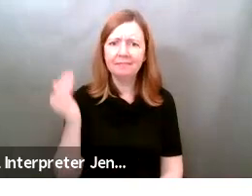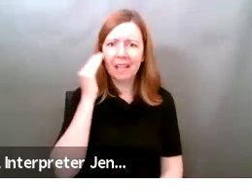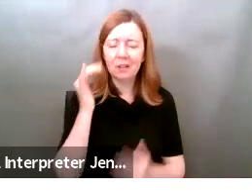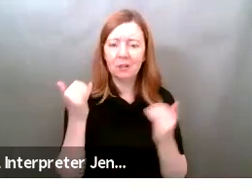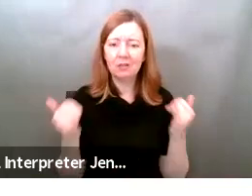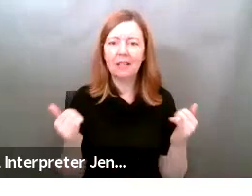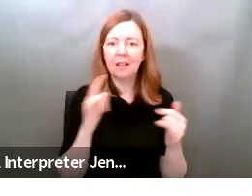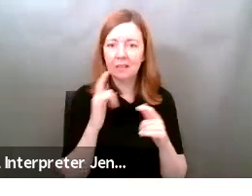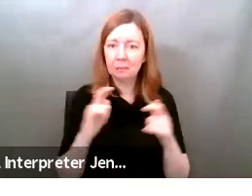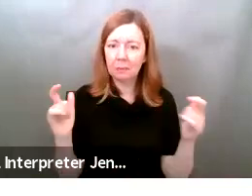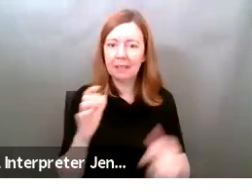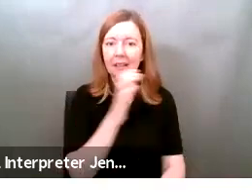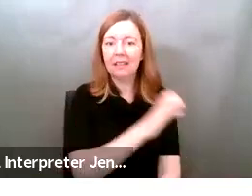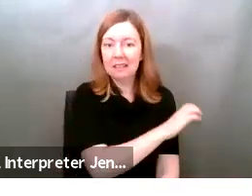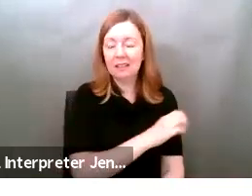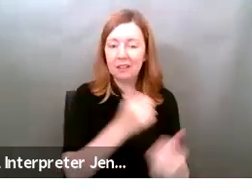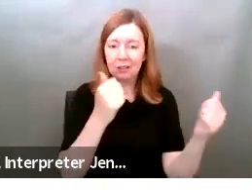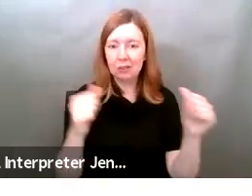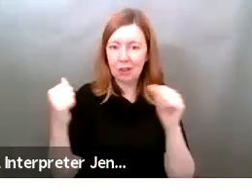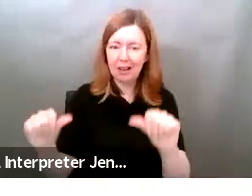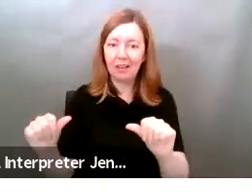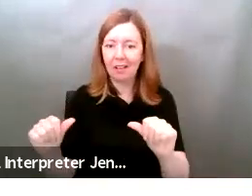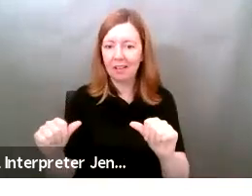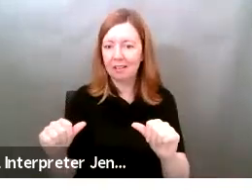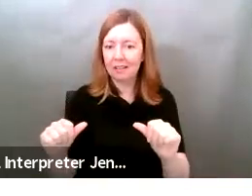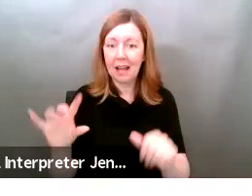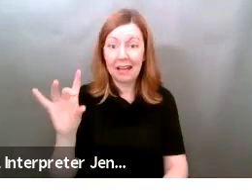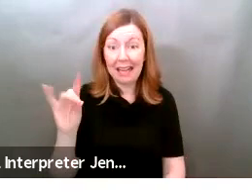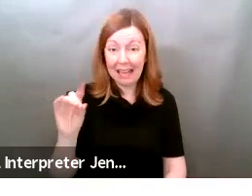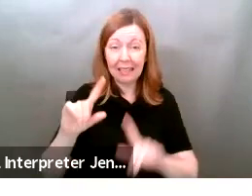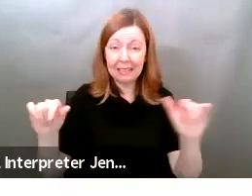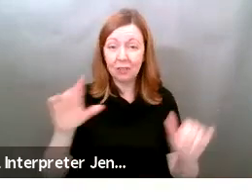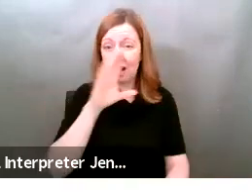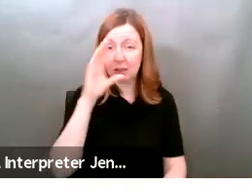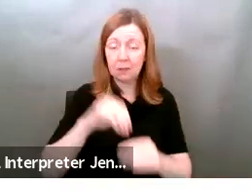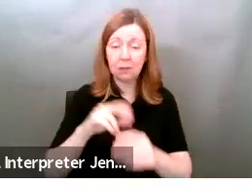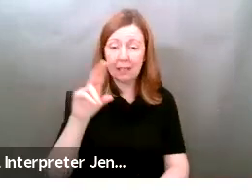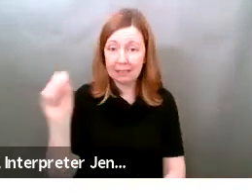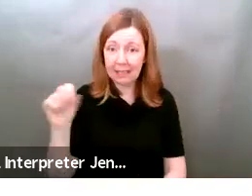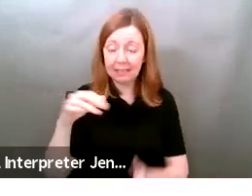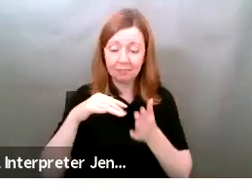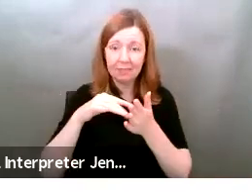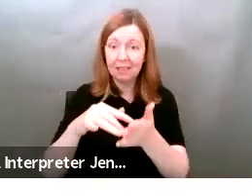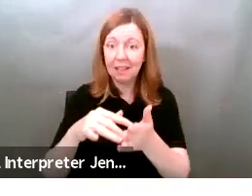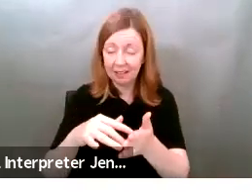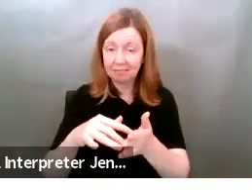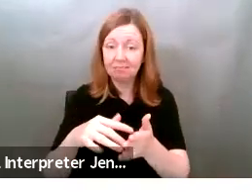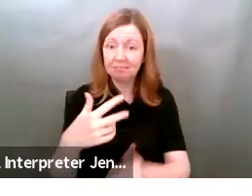now there's a big clinical trial going on at 80 different hospitals in the US studying the